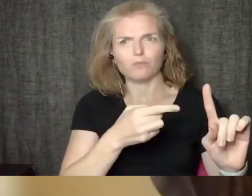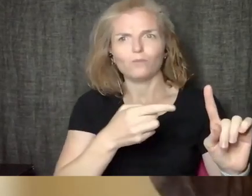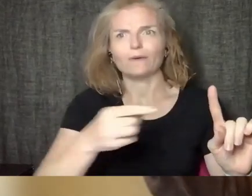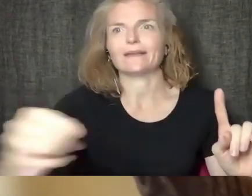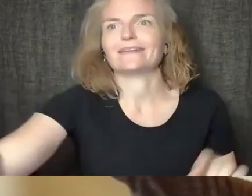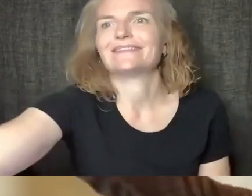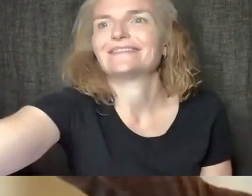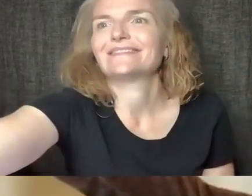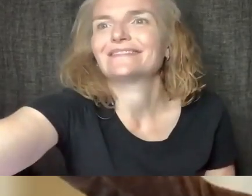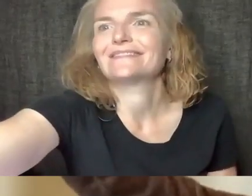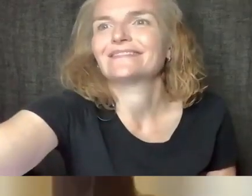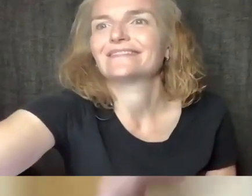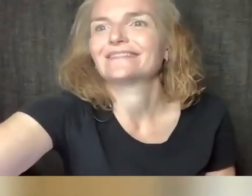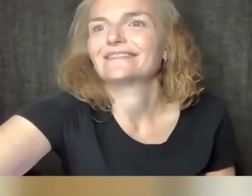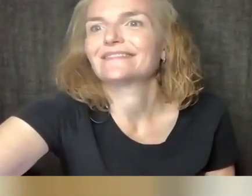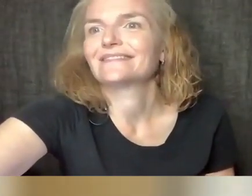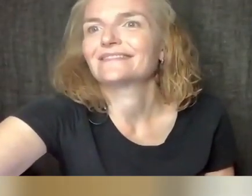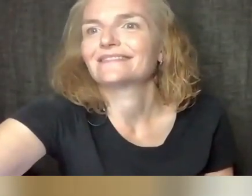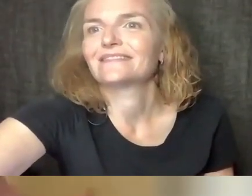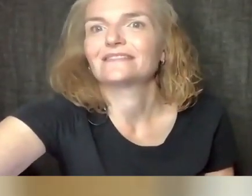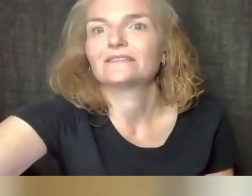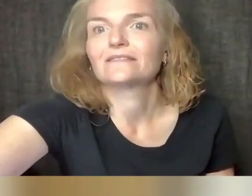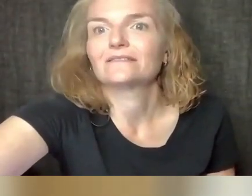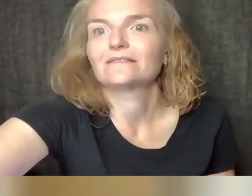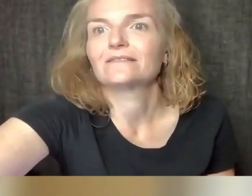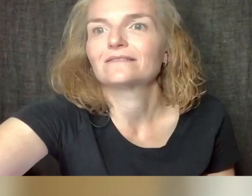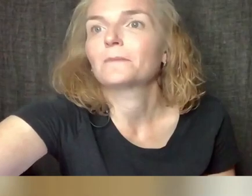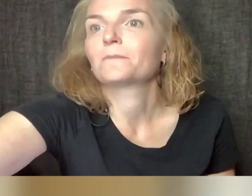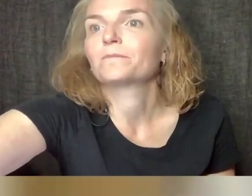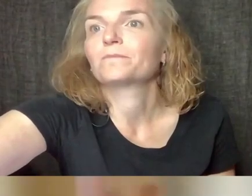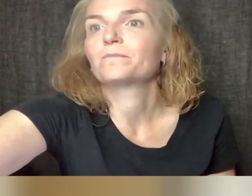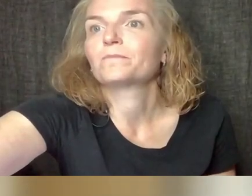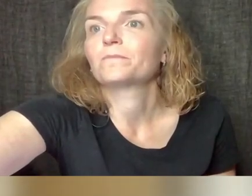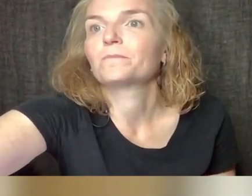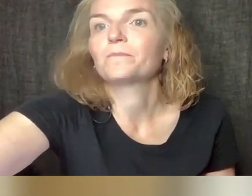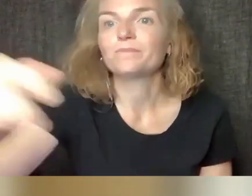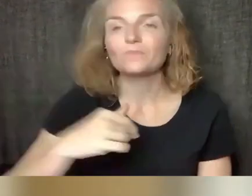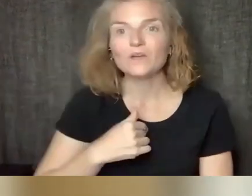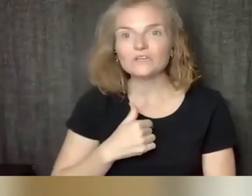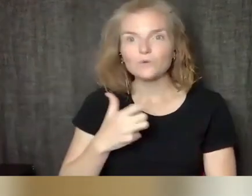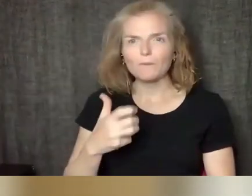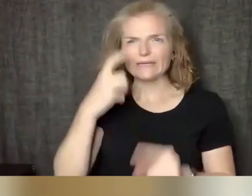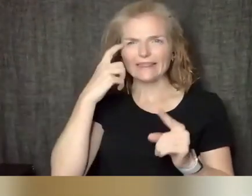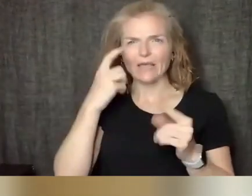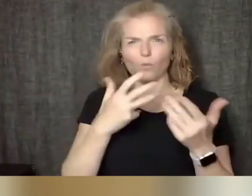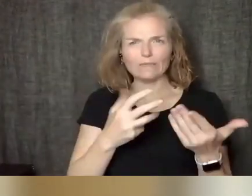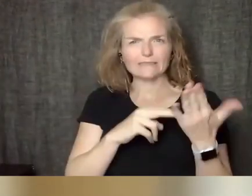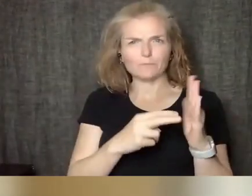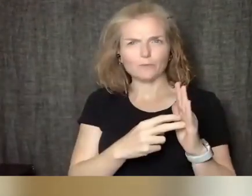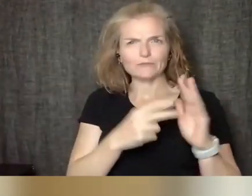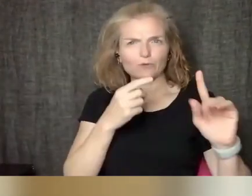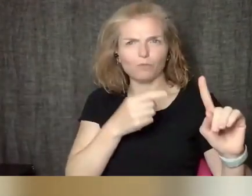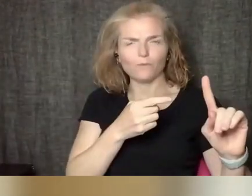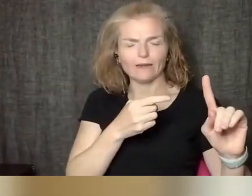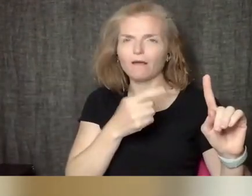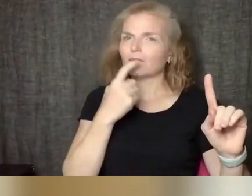big overarching reason, you know, like awakening, ending greed, hate, and delusion, freeing the mind from the